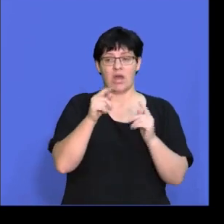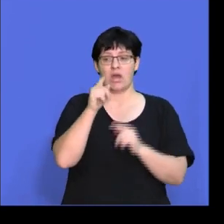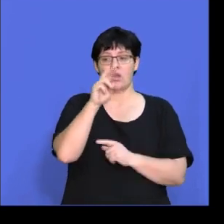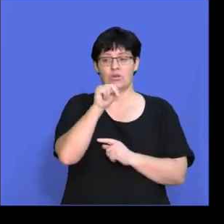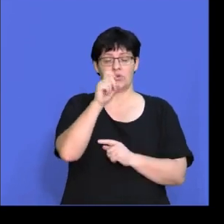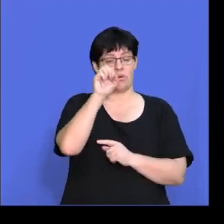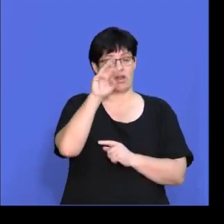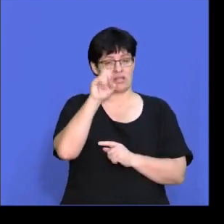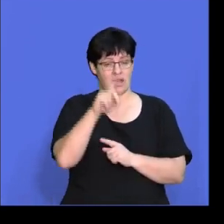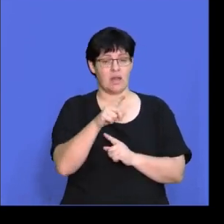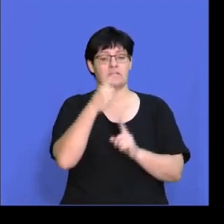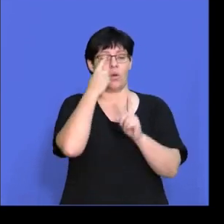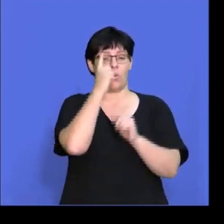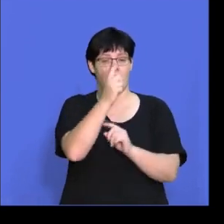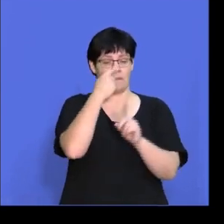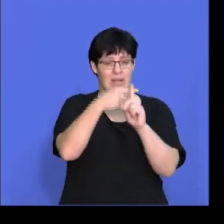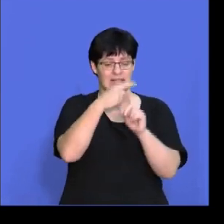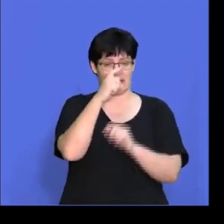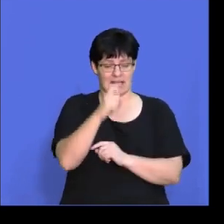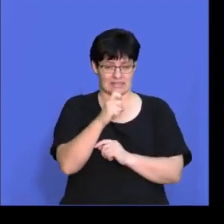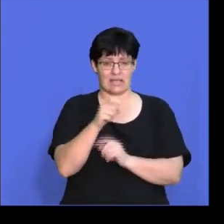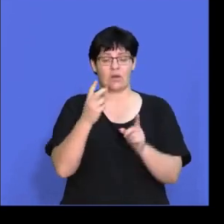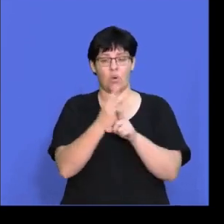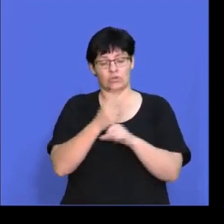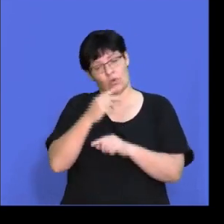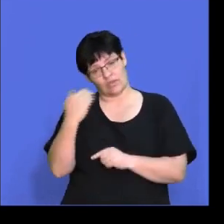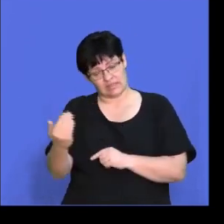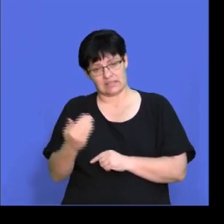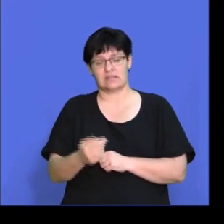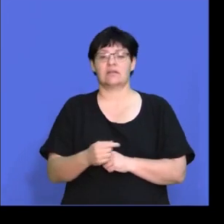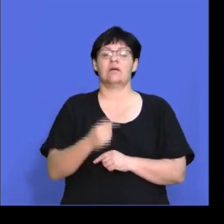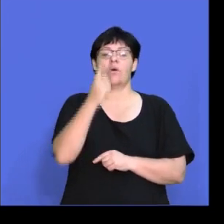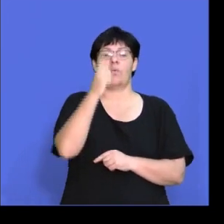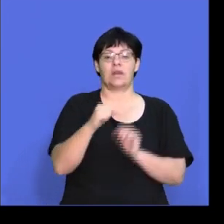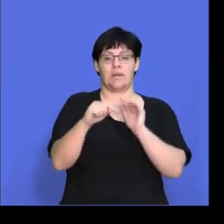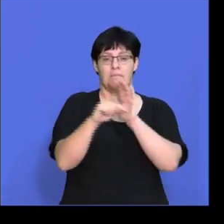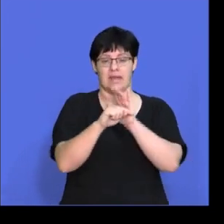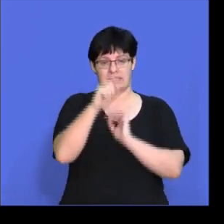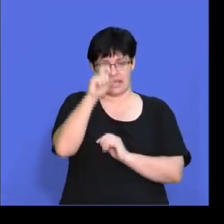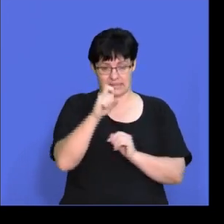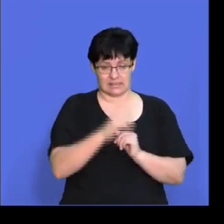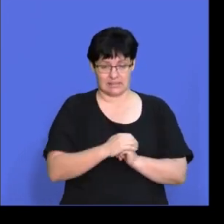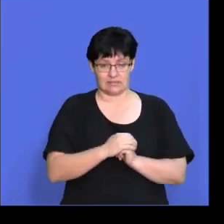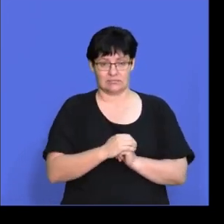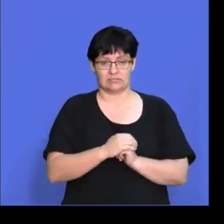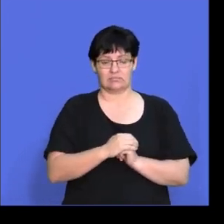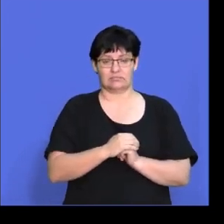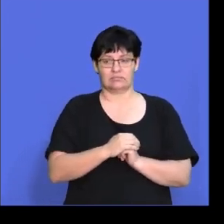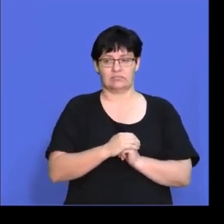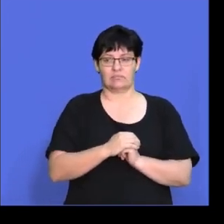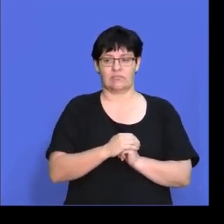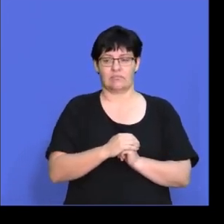this numerator by 1 plus x, and we're going to multiply this numerator by 1 minus